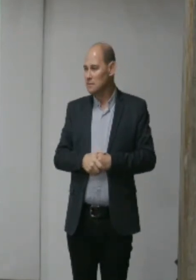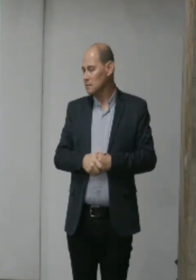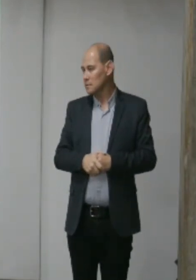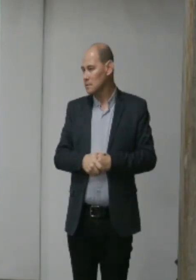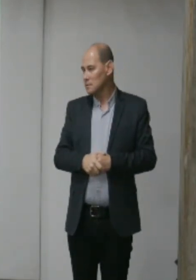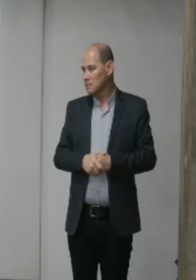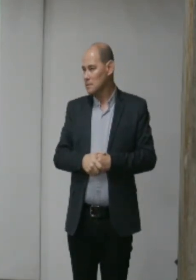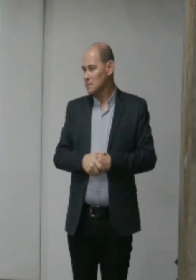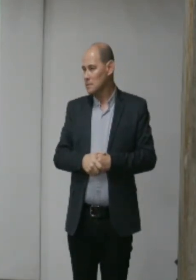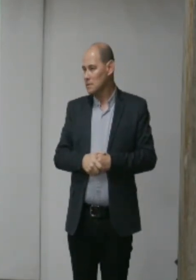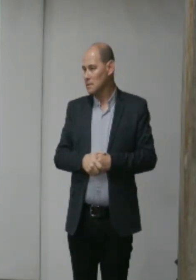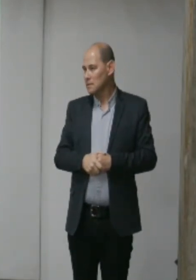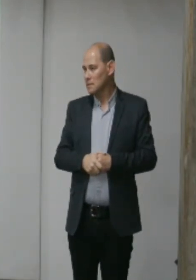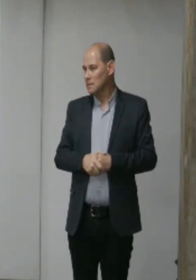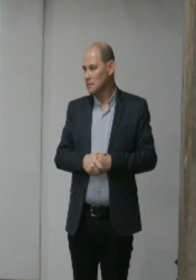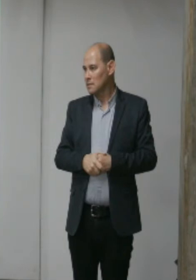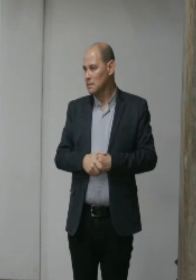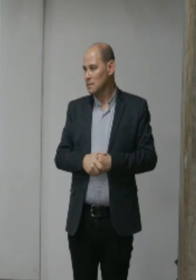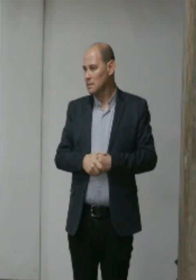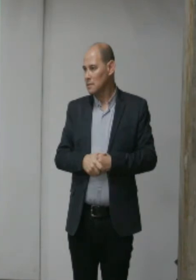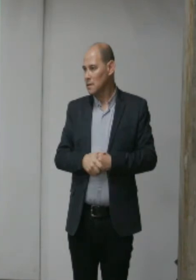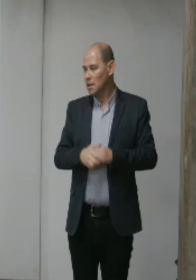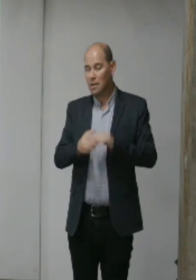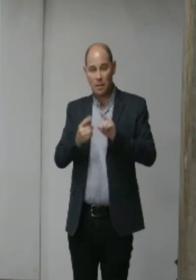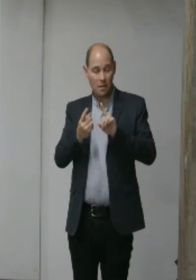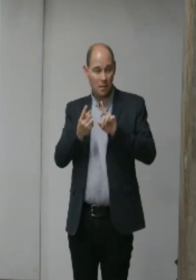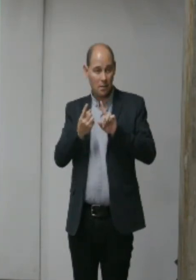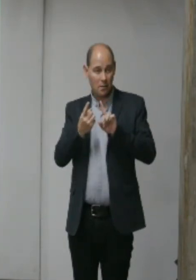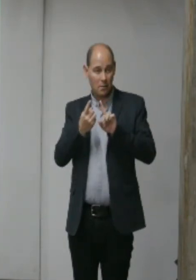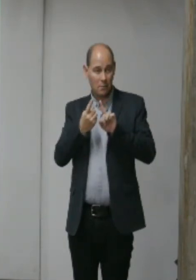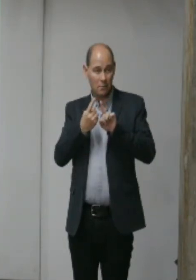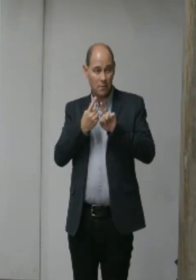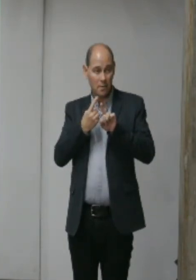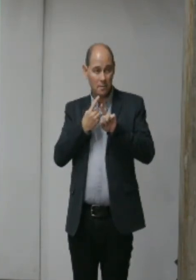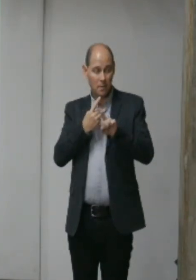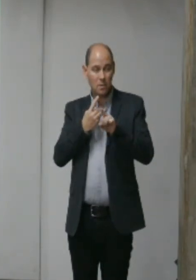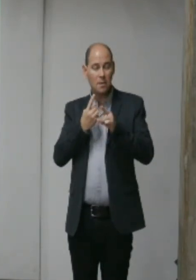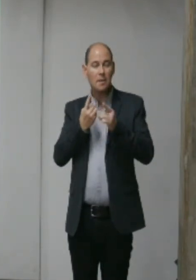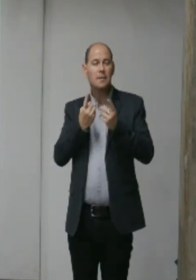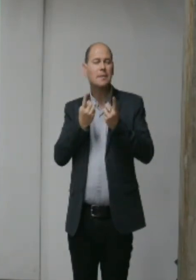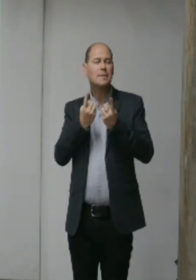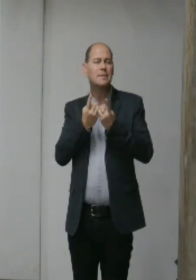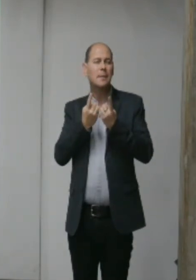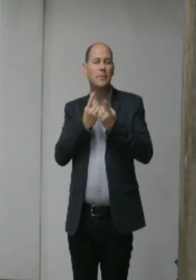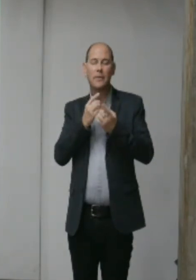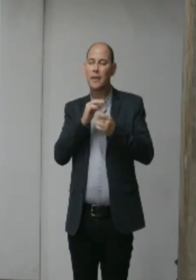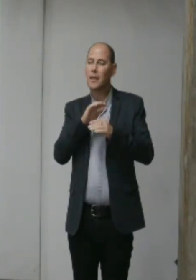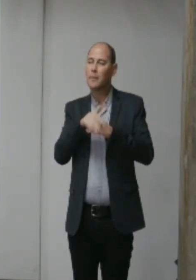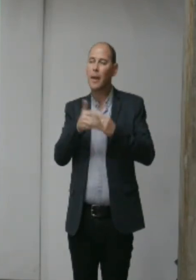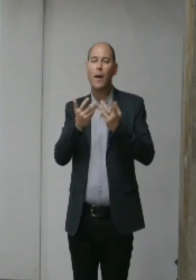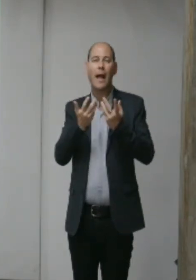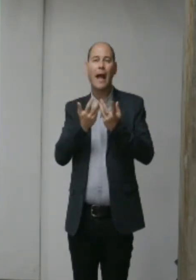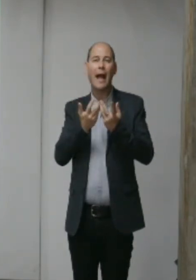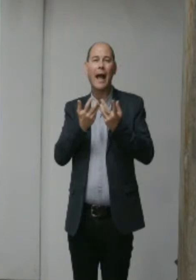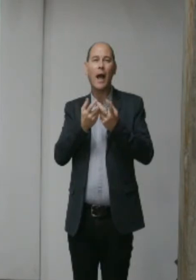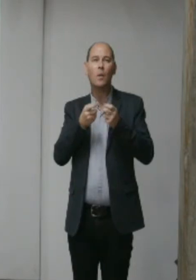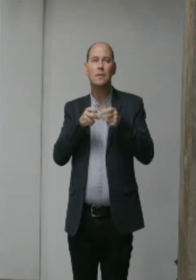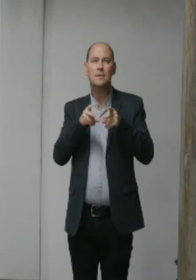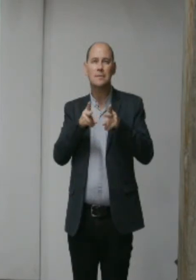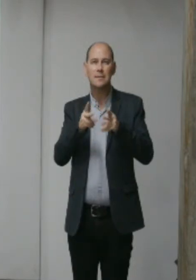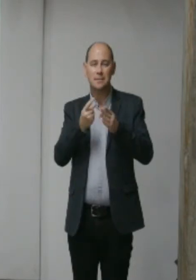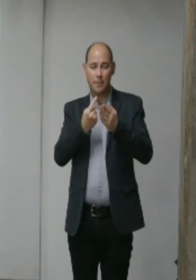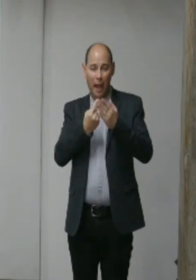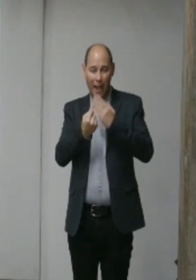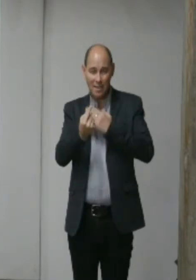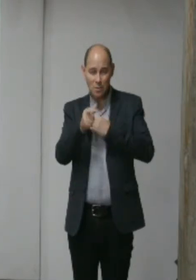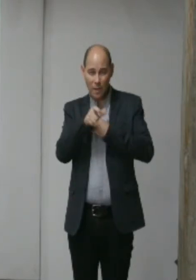I think responded. There's something about the way in which this whole system isolates people as well. So the fact that that can be